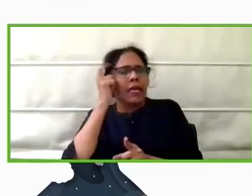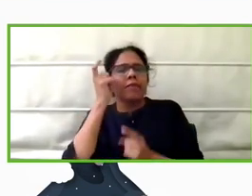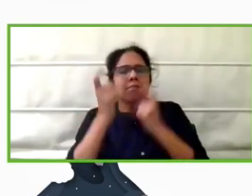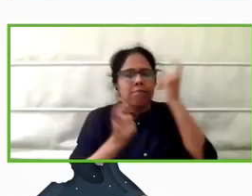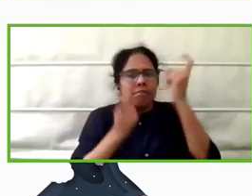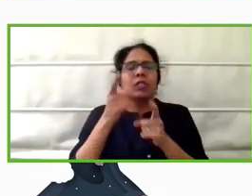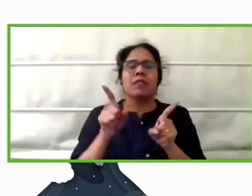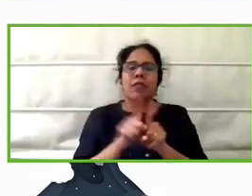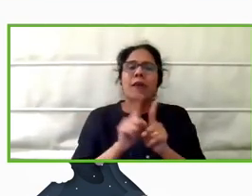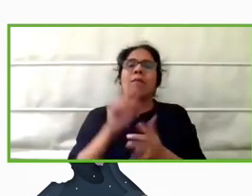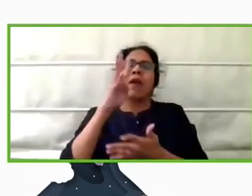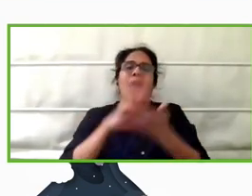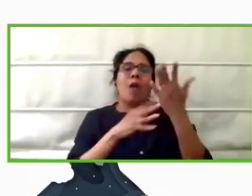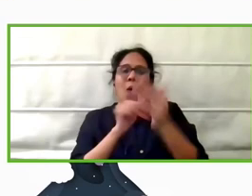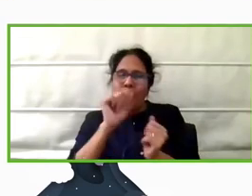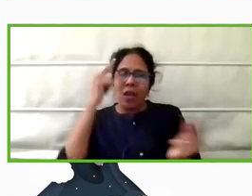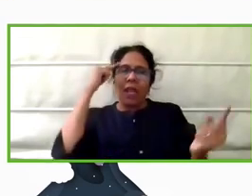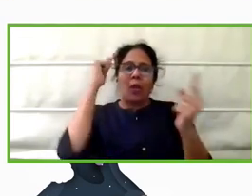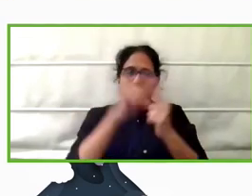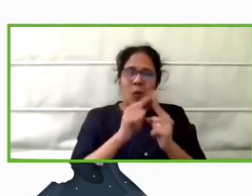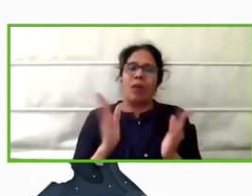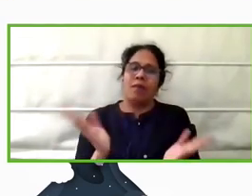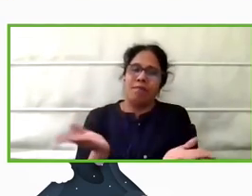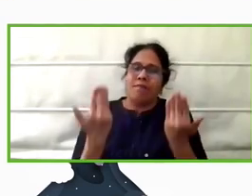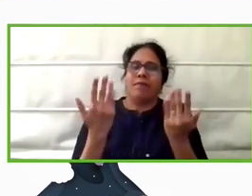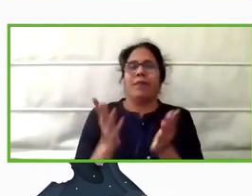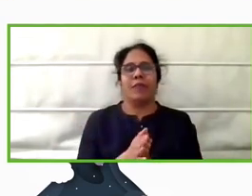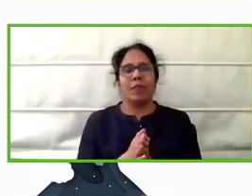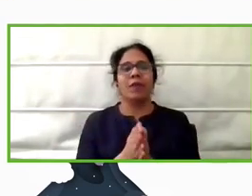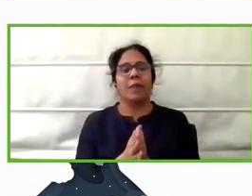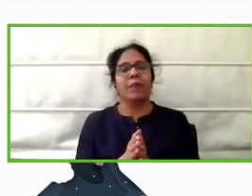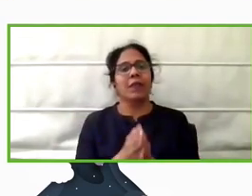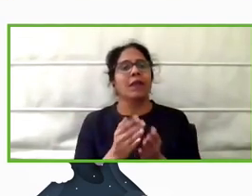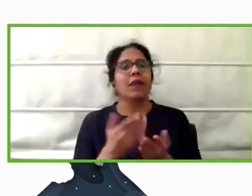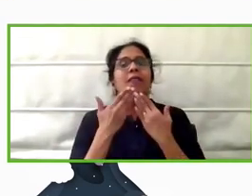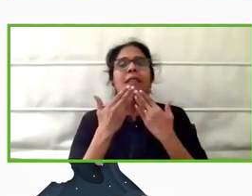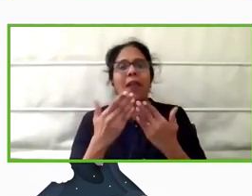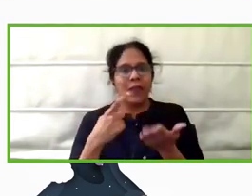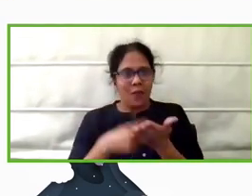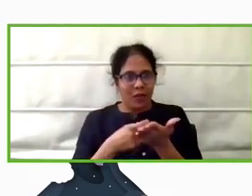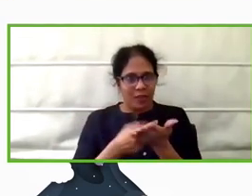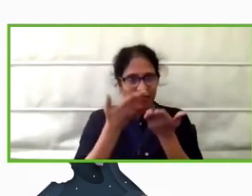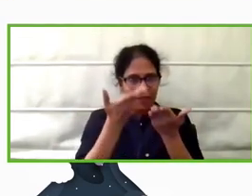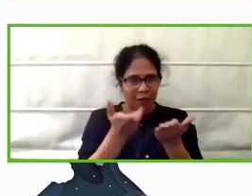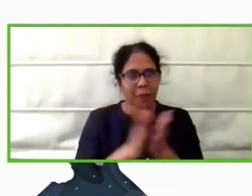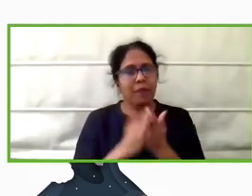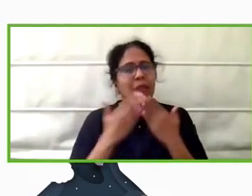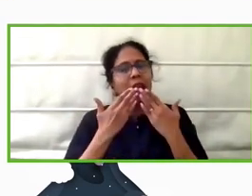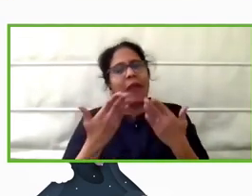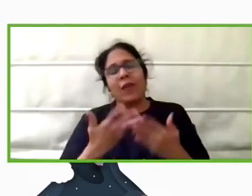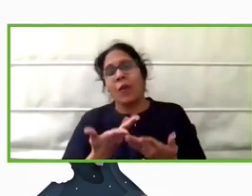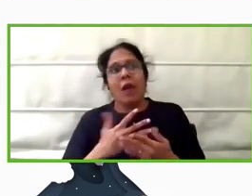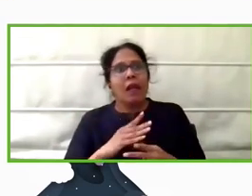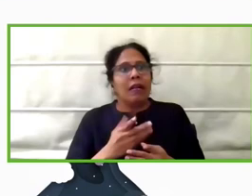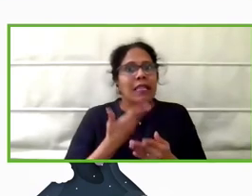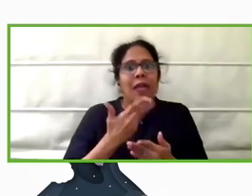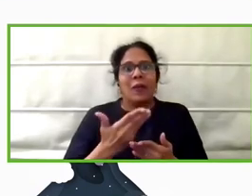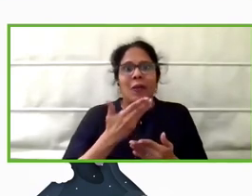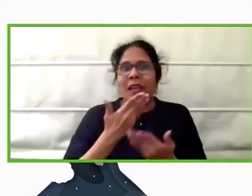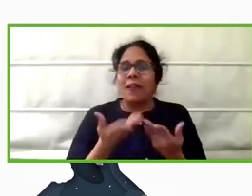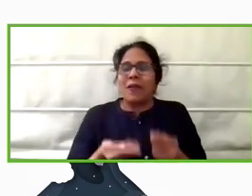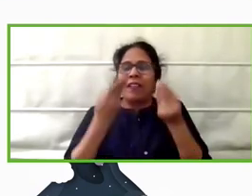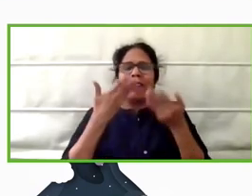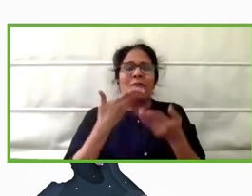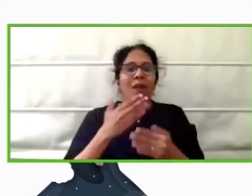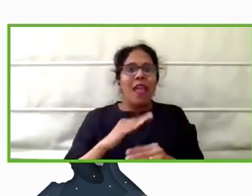important agenda. Thank you. Thank you, Rashad. On that note, I can't thank you enough for being at the India